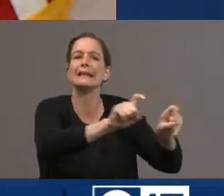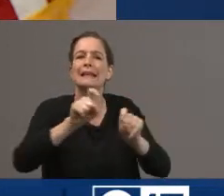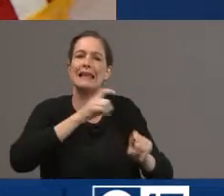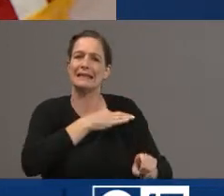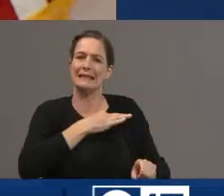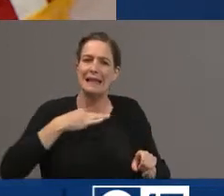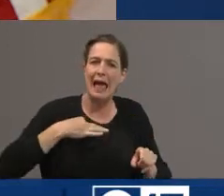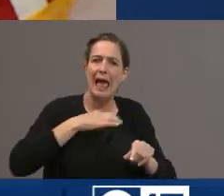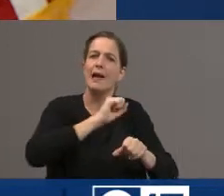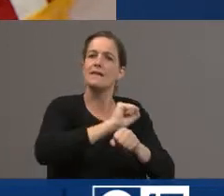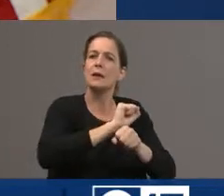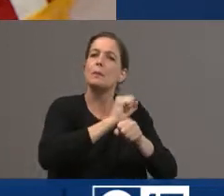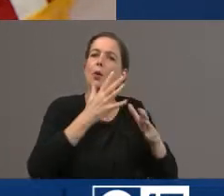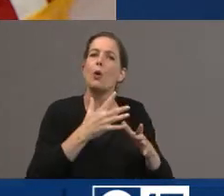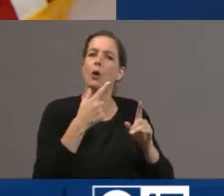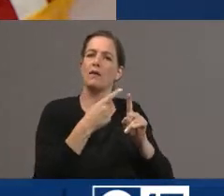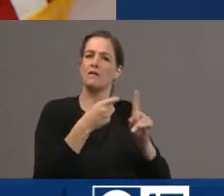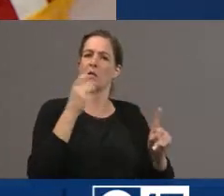home.